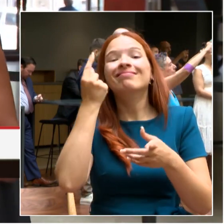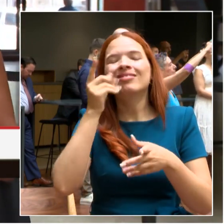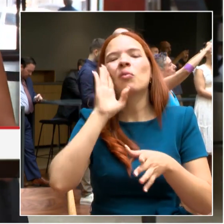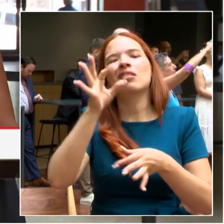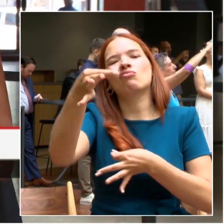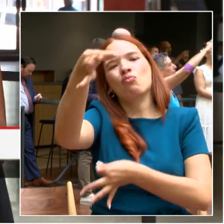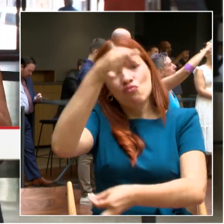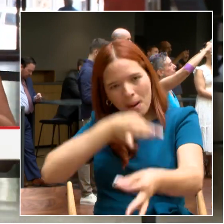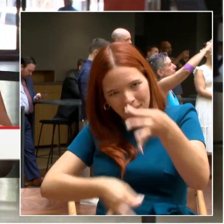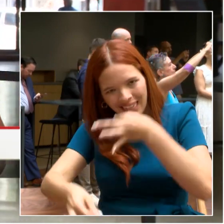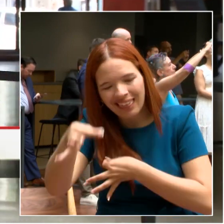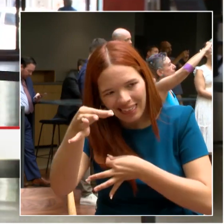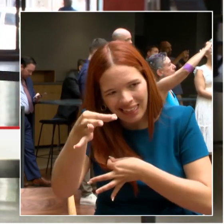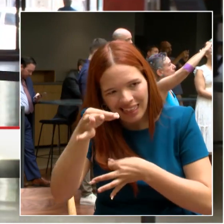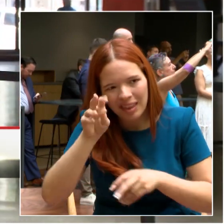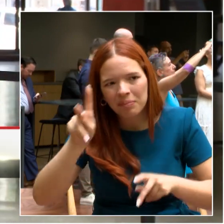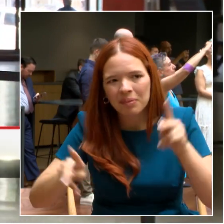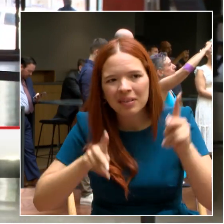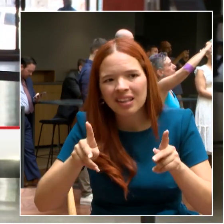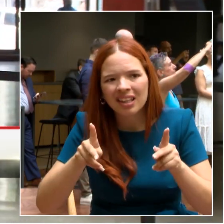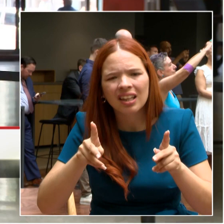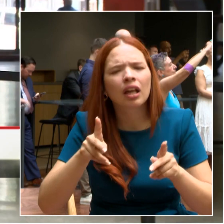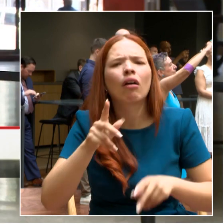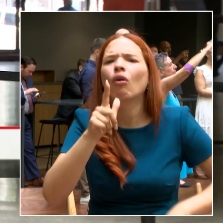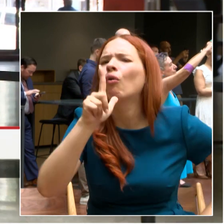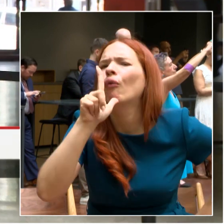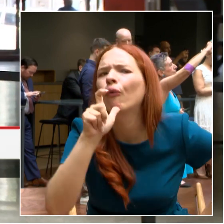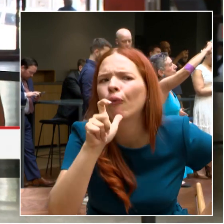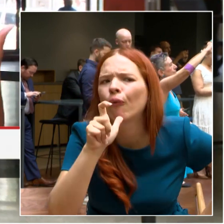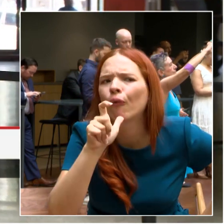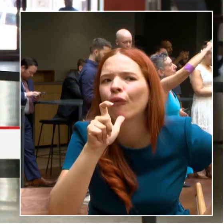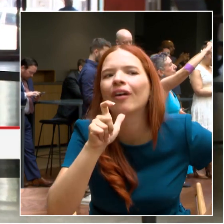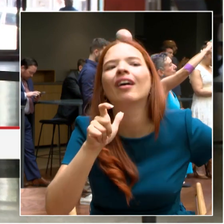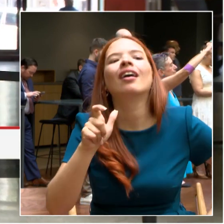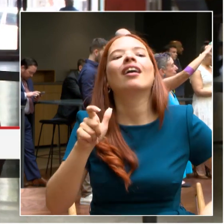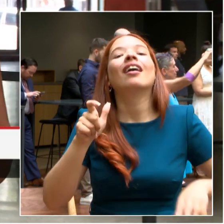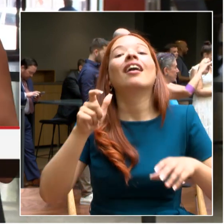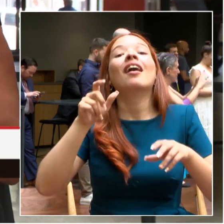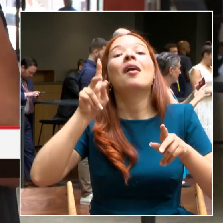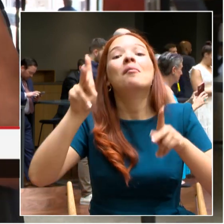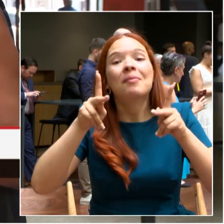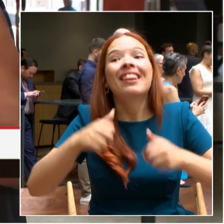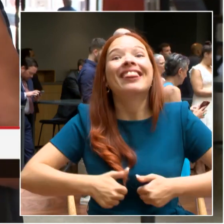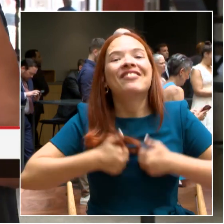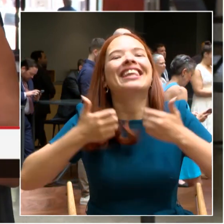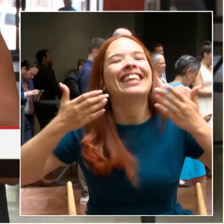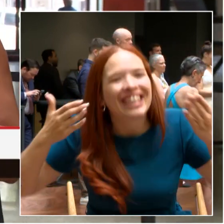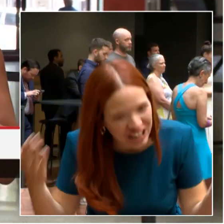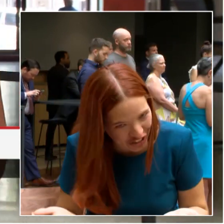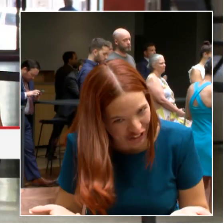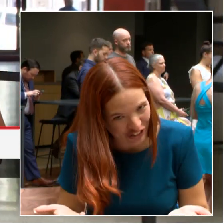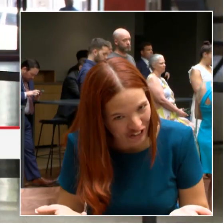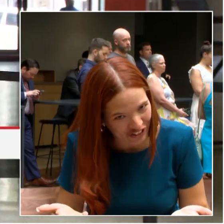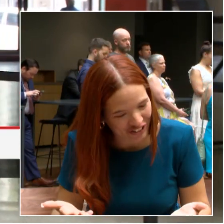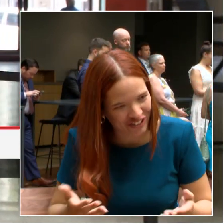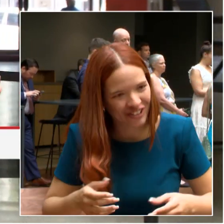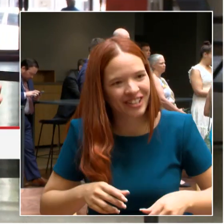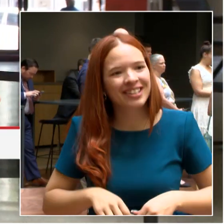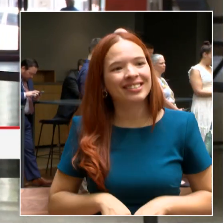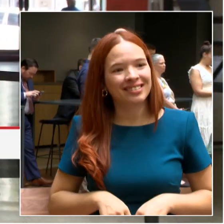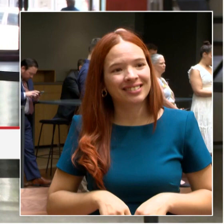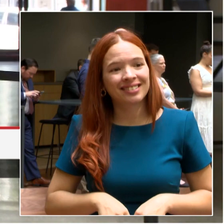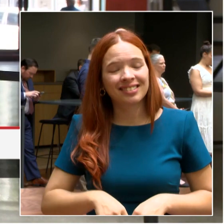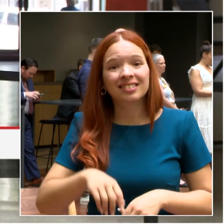who visit here, more people who come to events here. The government has even gotten involved in promoting